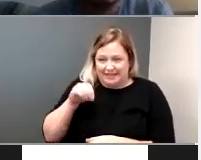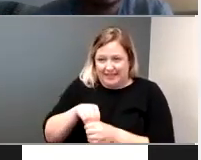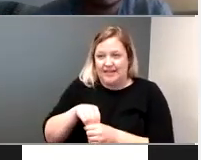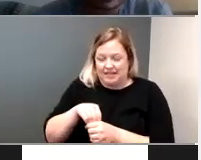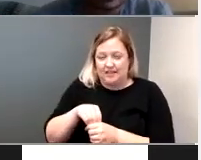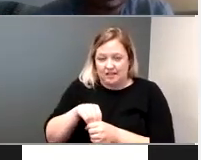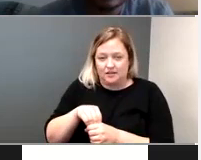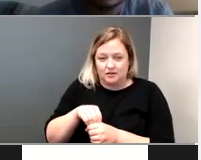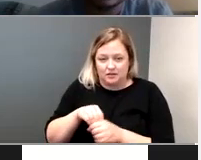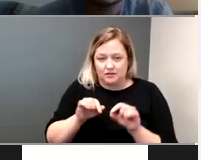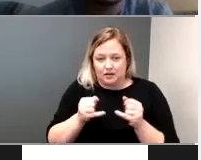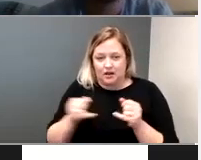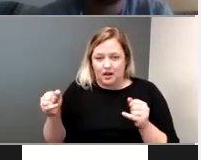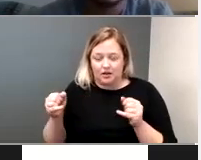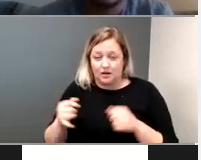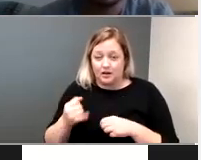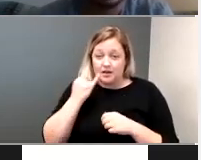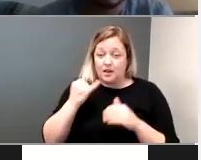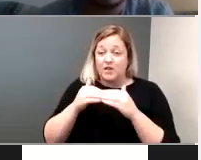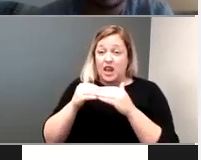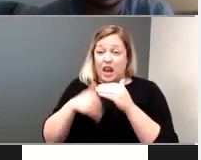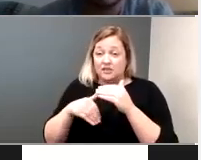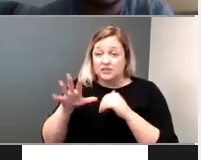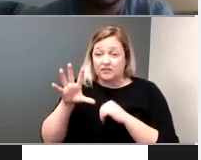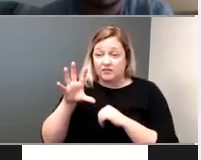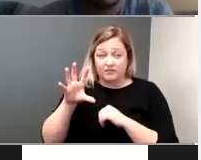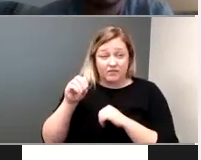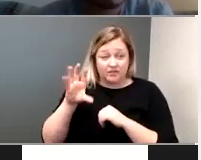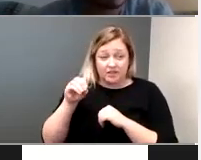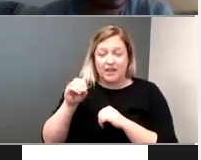you're right. When we have x less than 50, that is the worst case scenario for our algorithm.